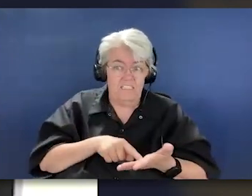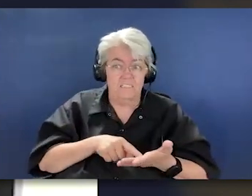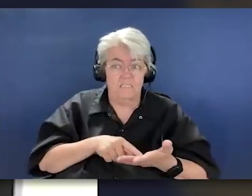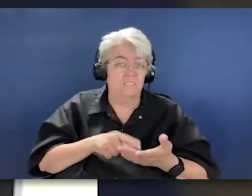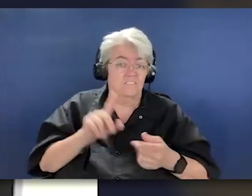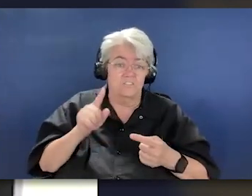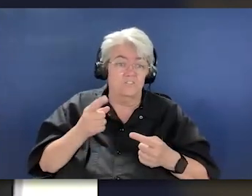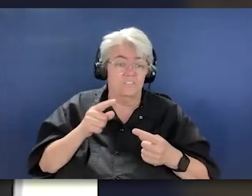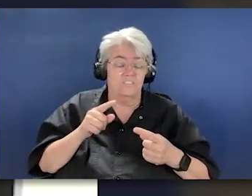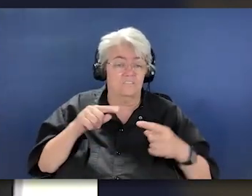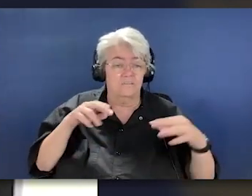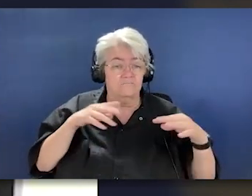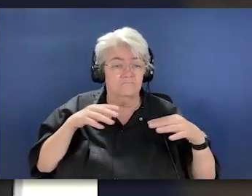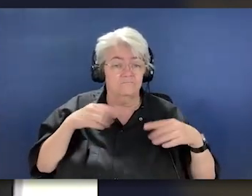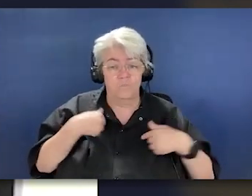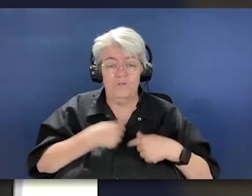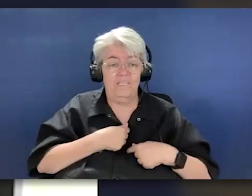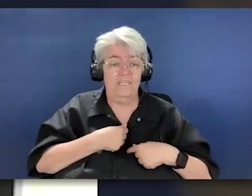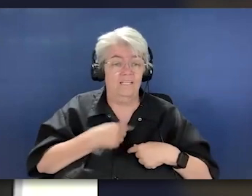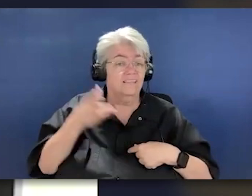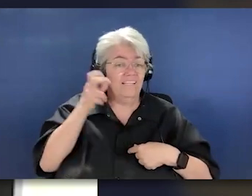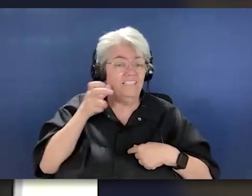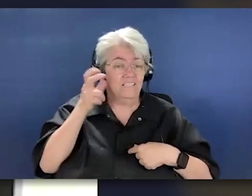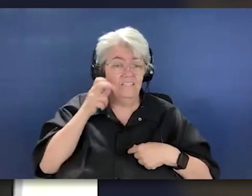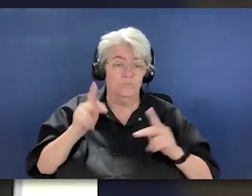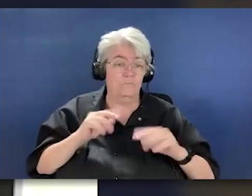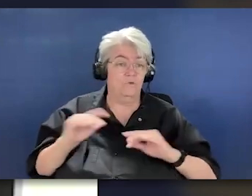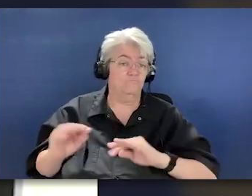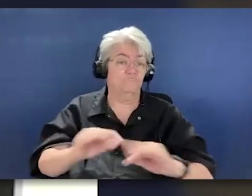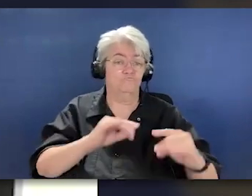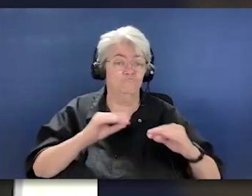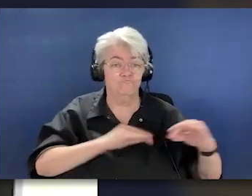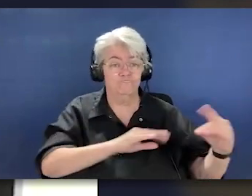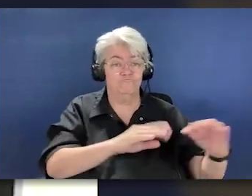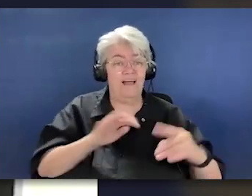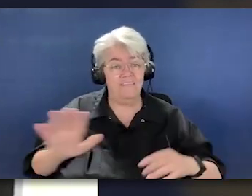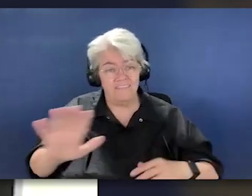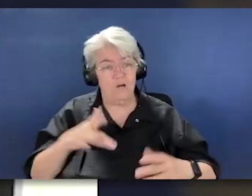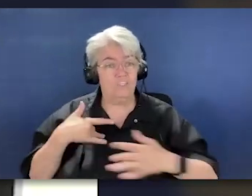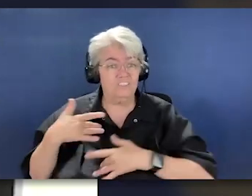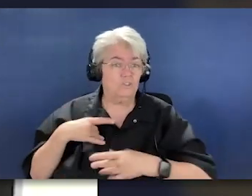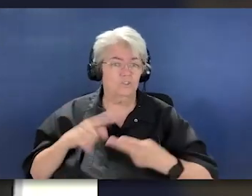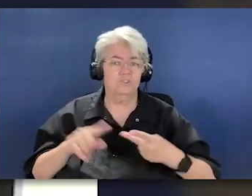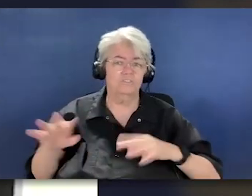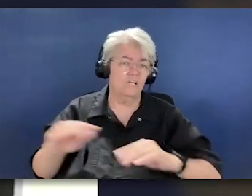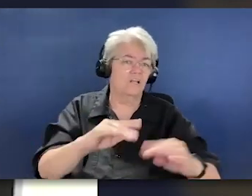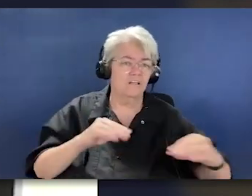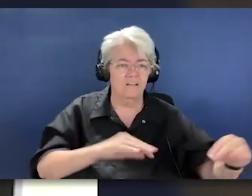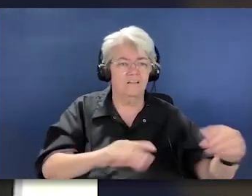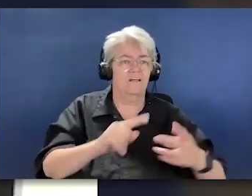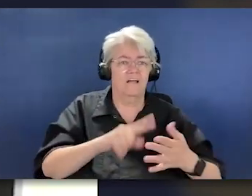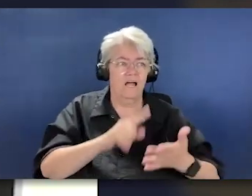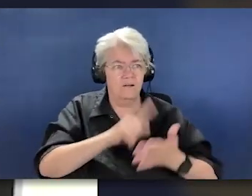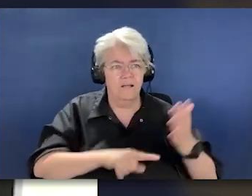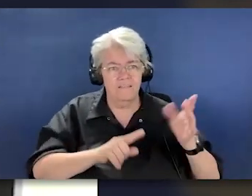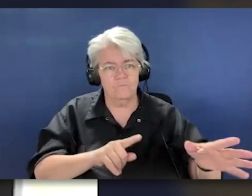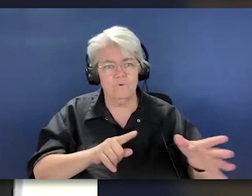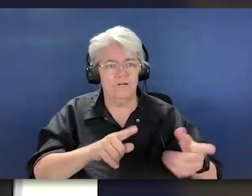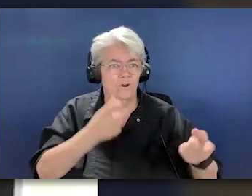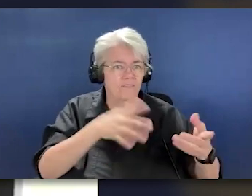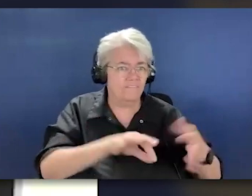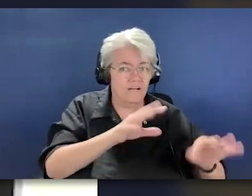around the university and listening to people and their concerns. What are they trying? What are they seeing